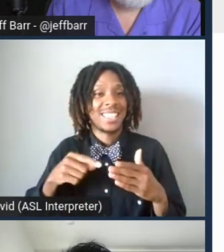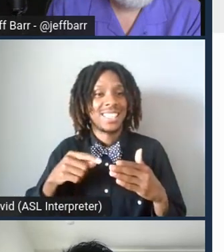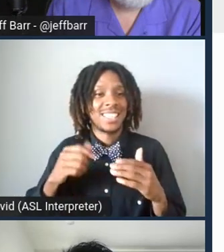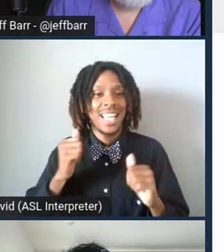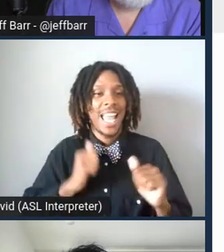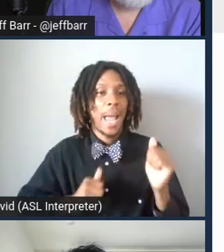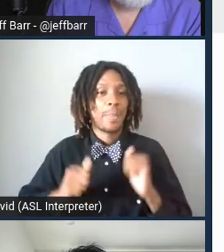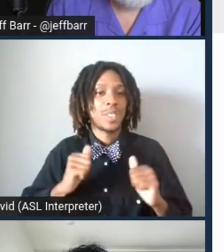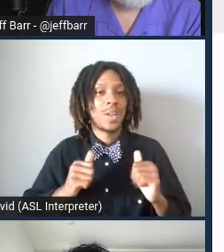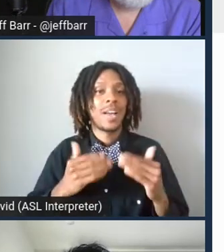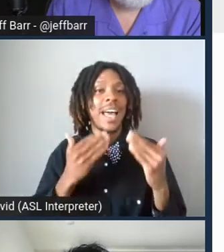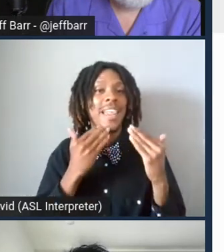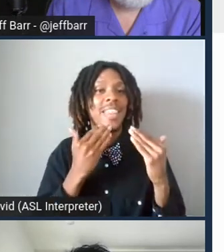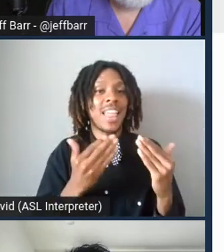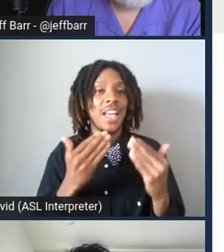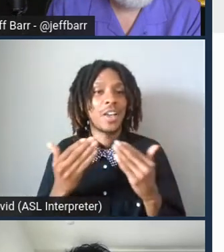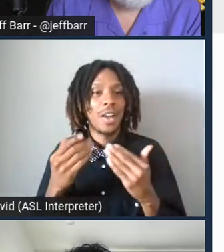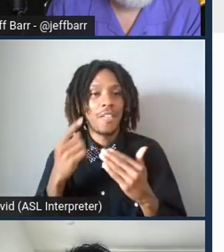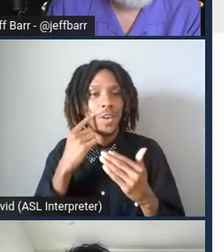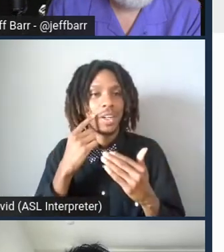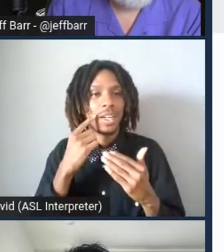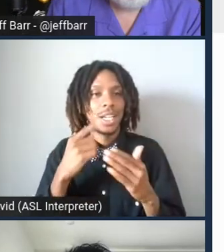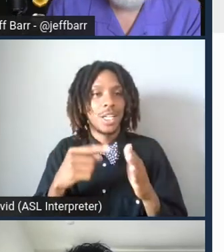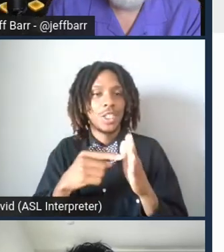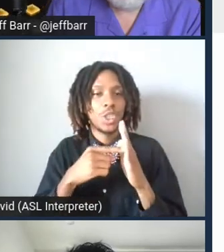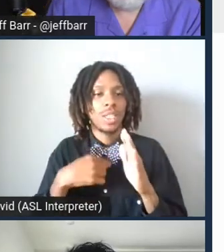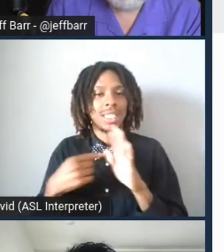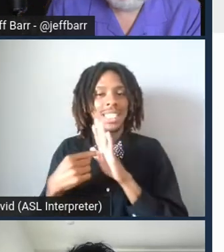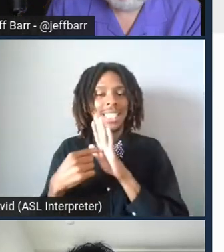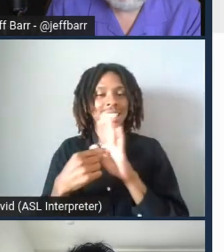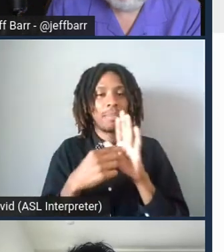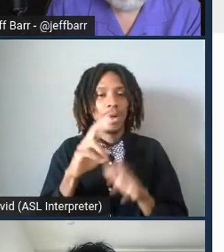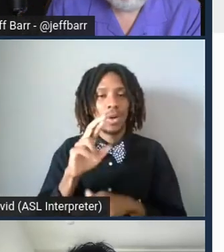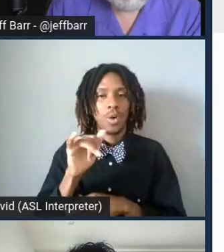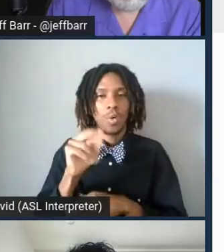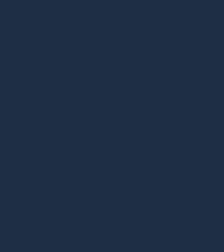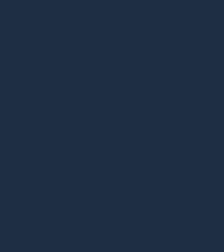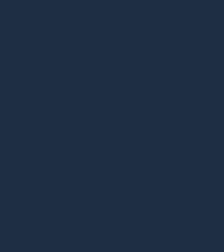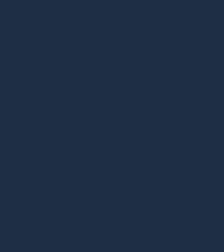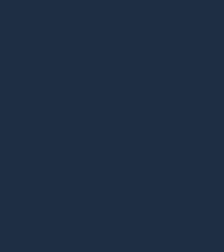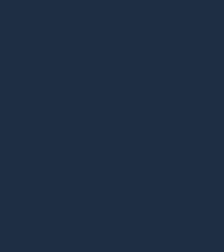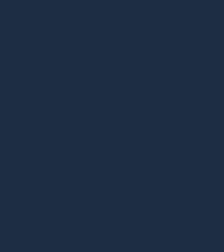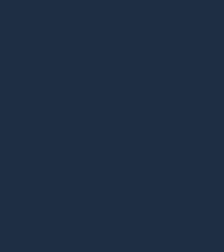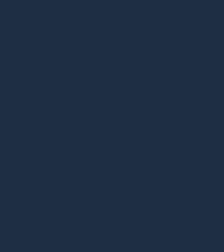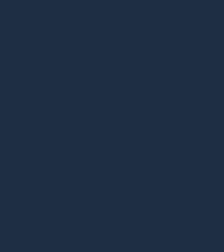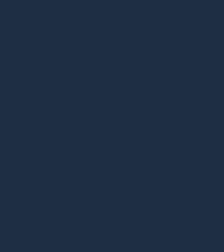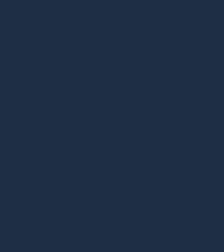Thank you for showing us this demo, Ryan, and taking us through the service and the launch.